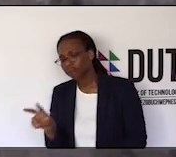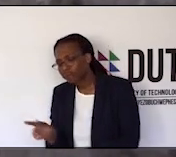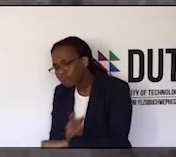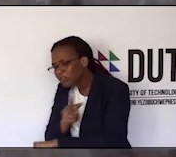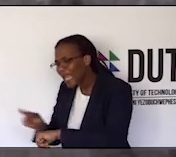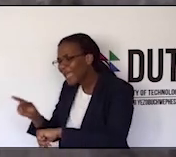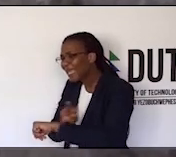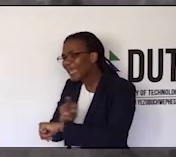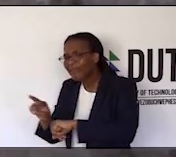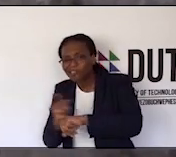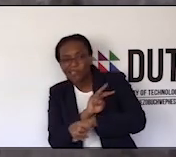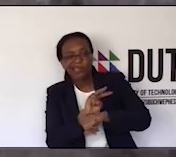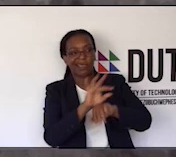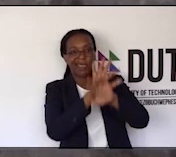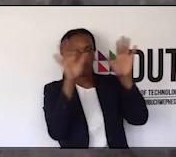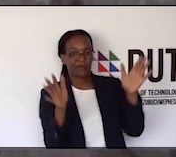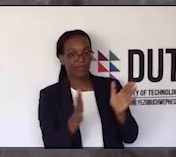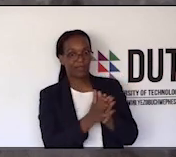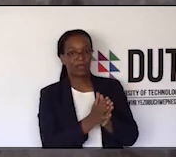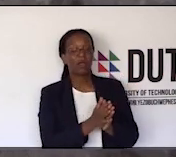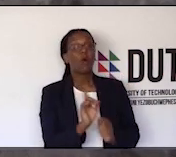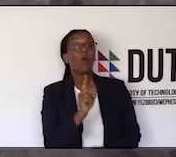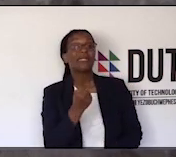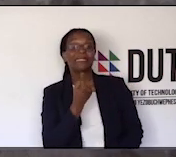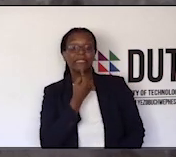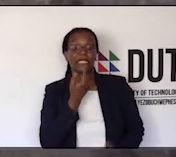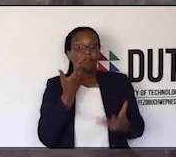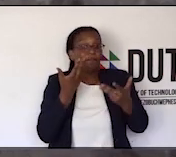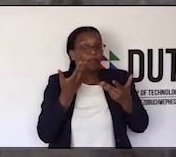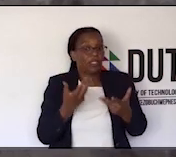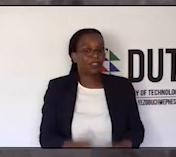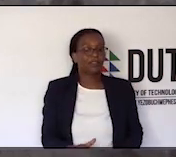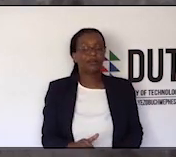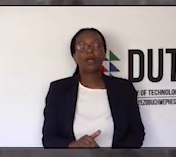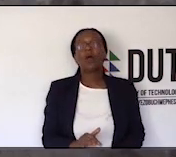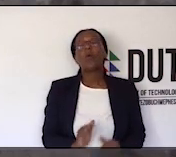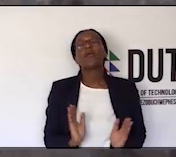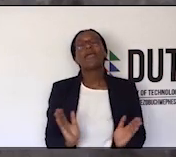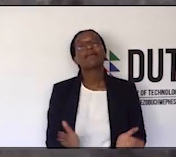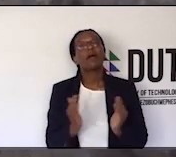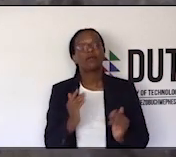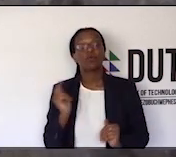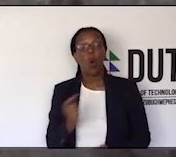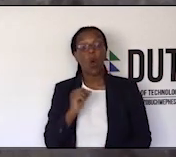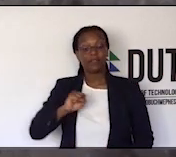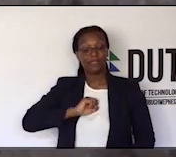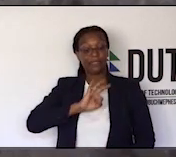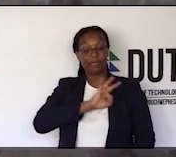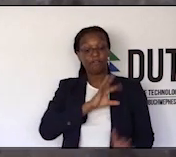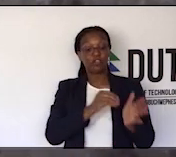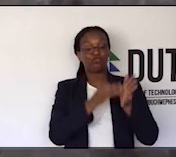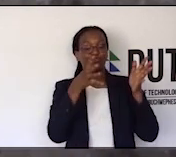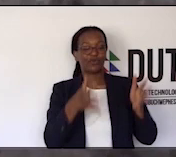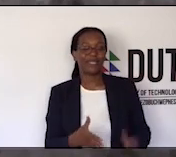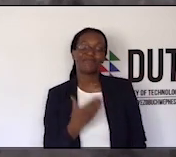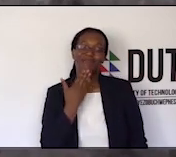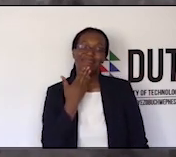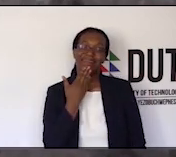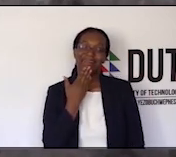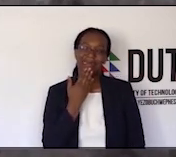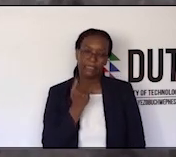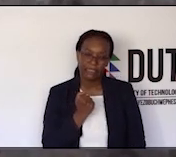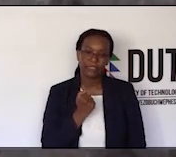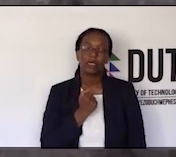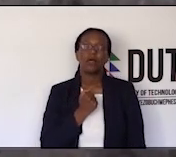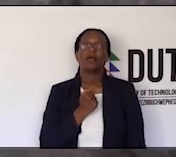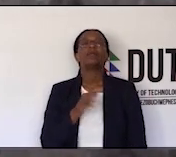element. Whilst this be said, we encourage all staff and students